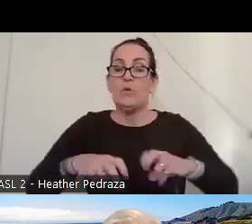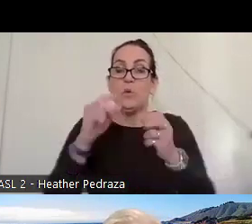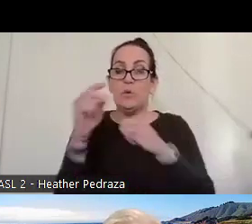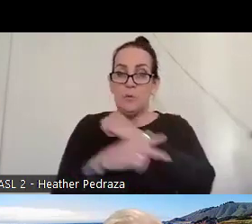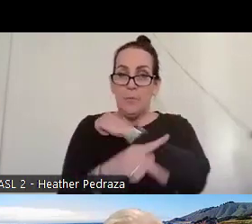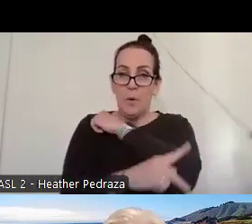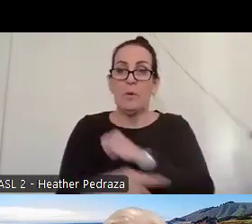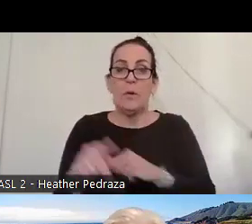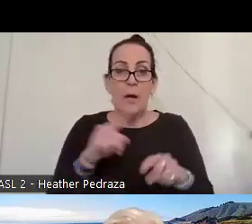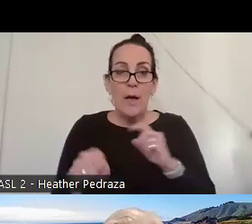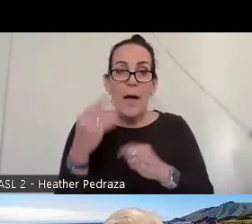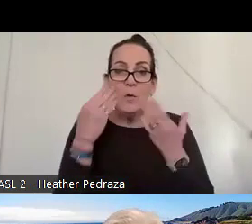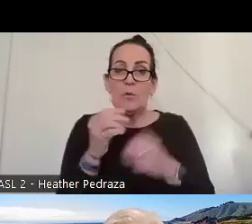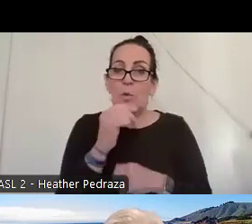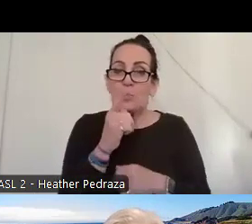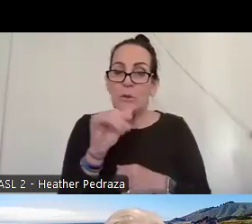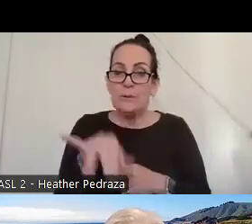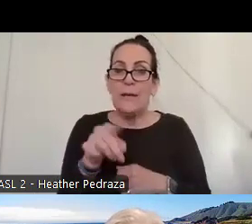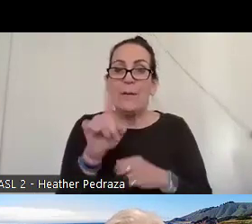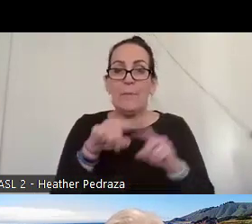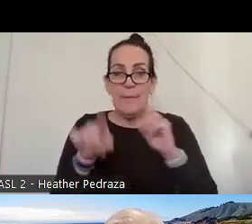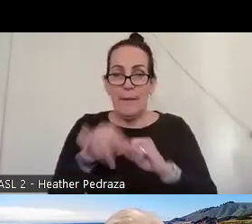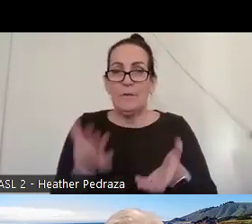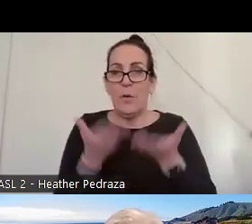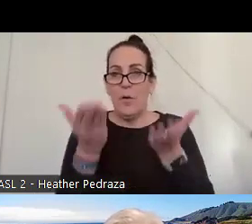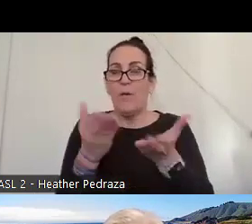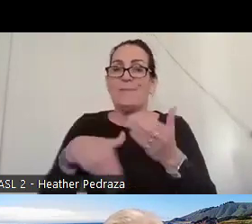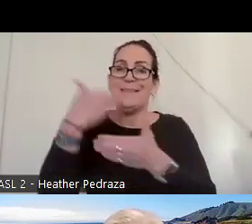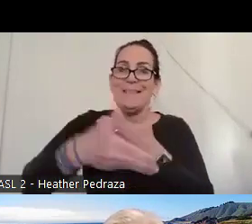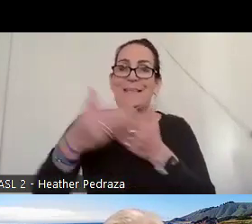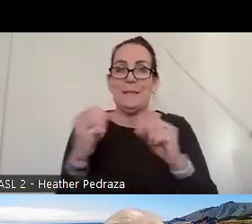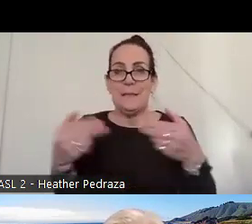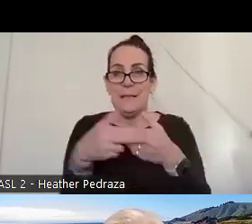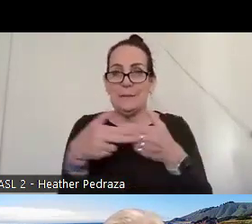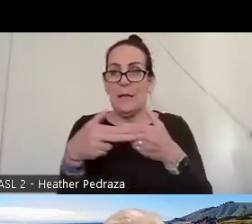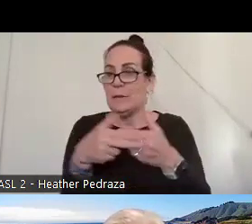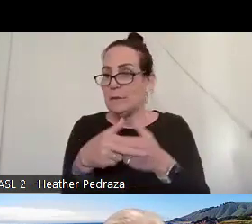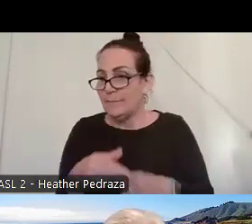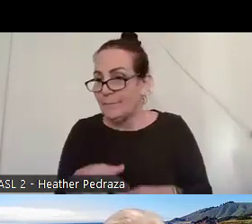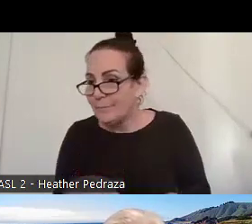but it is something that is being proposed. Next slide.